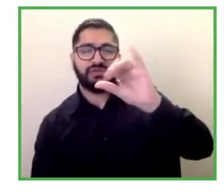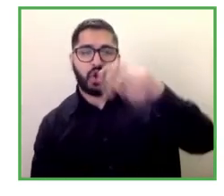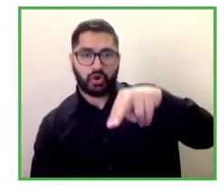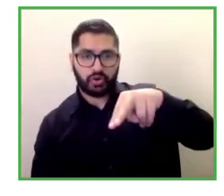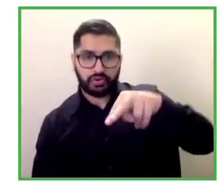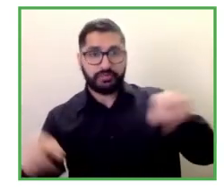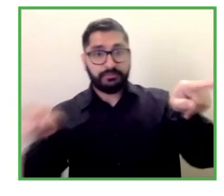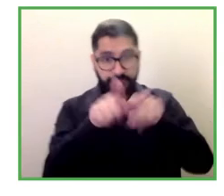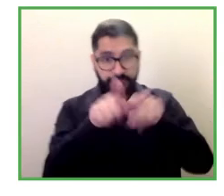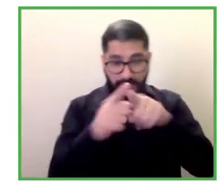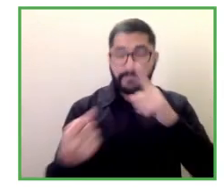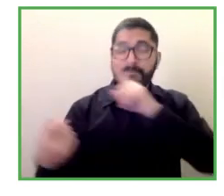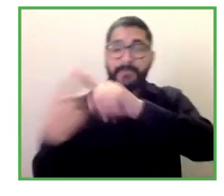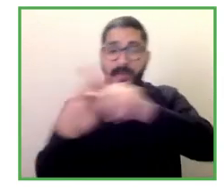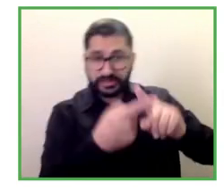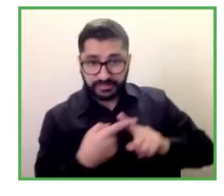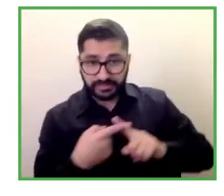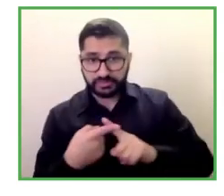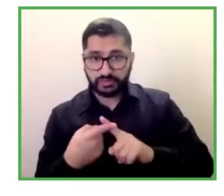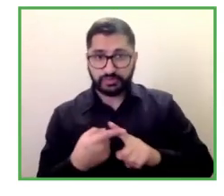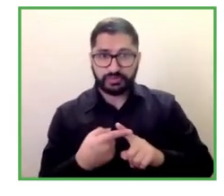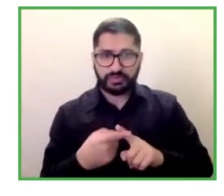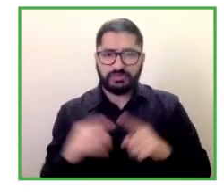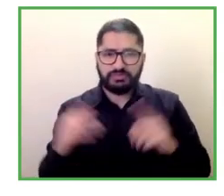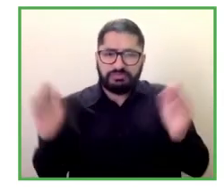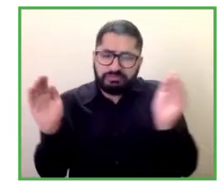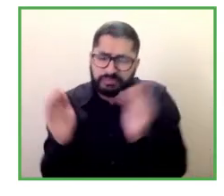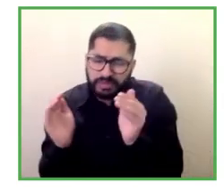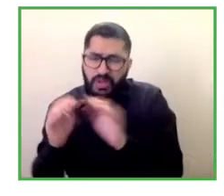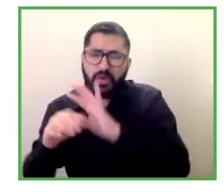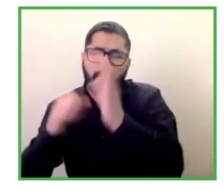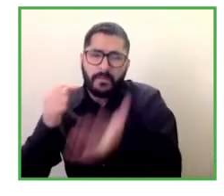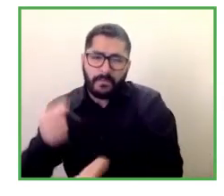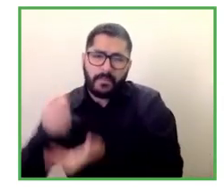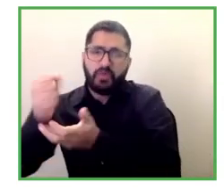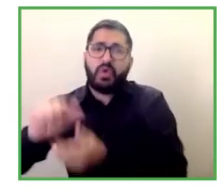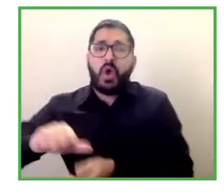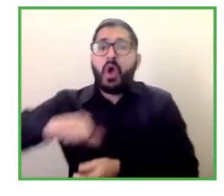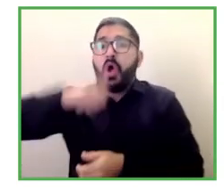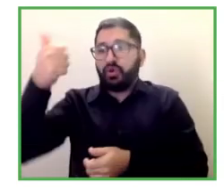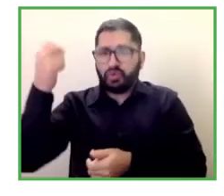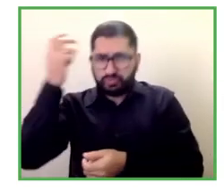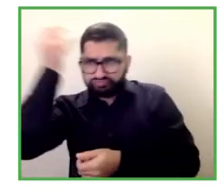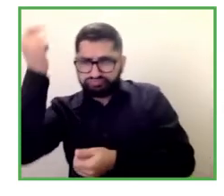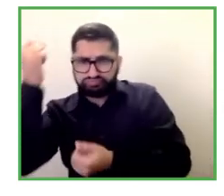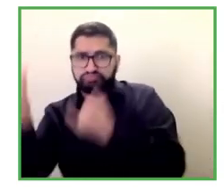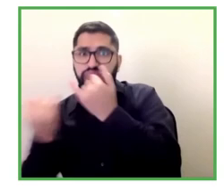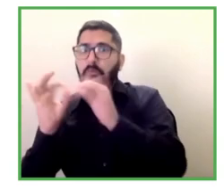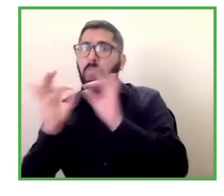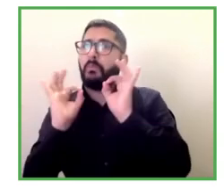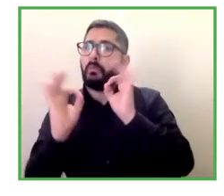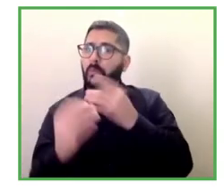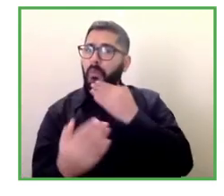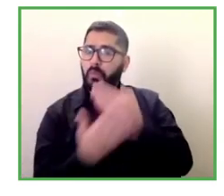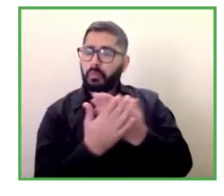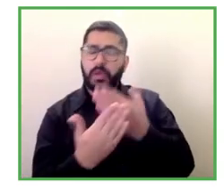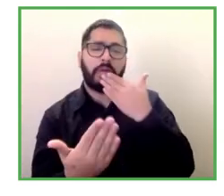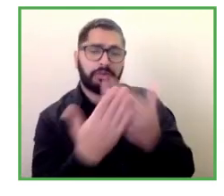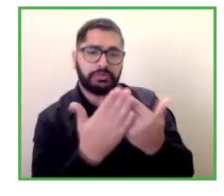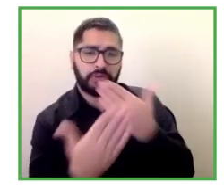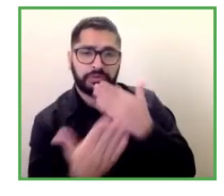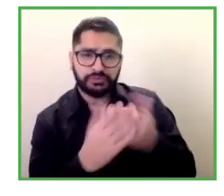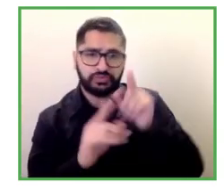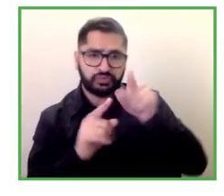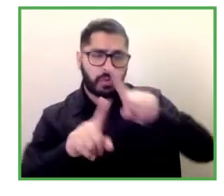Thank you, Katia. Muchas gracias por Thank tu respuesta. Thank you, Katia, so much for your very interesting answer to identify these trends